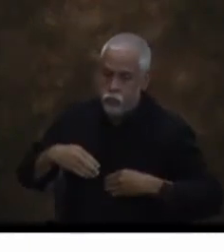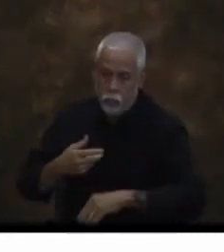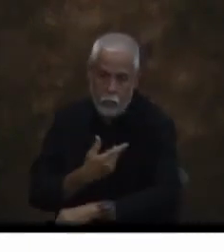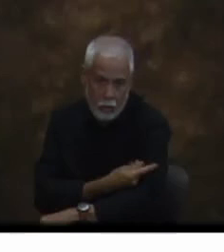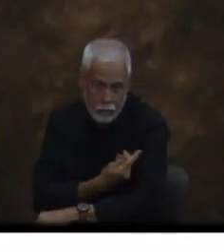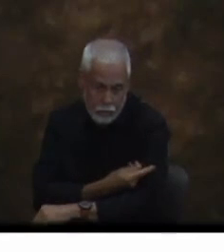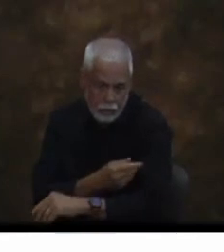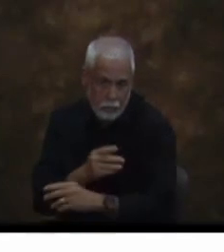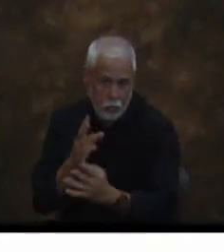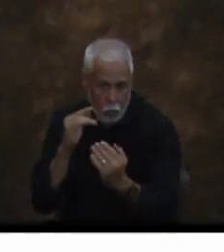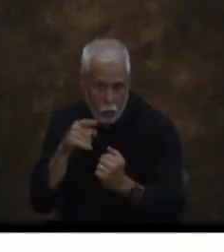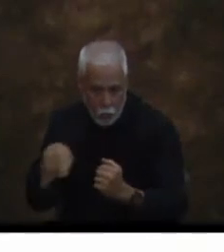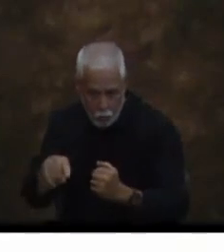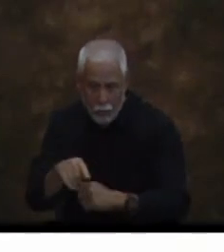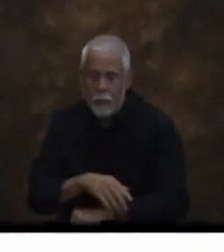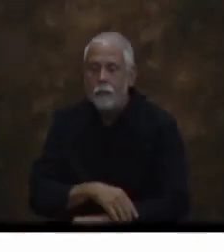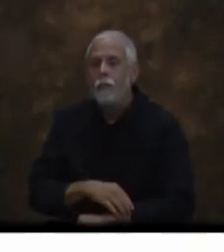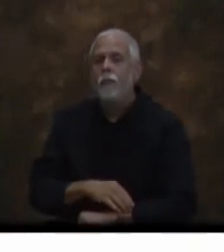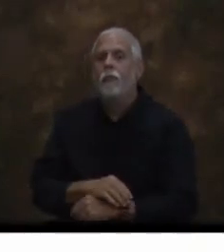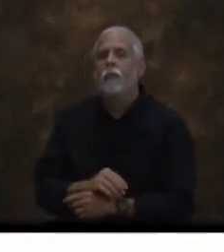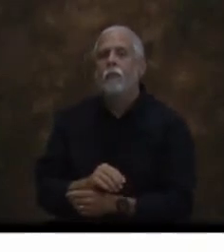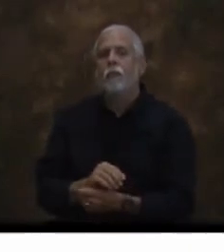vaccination. So